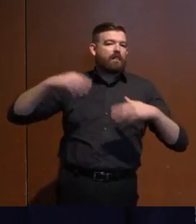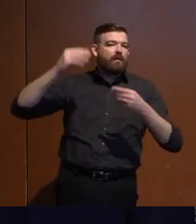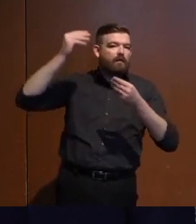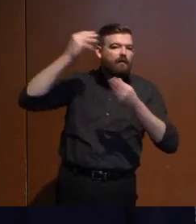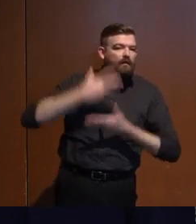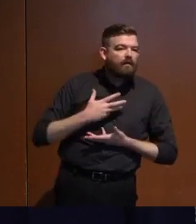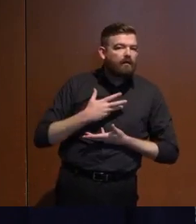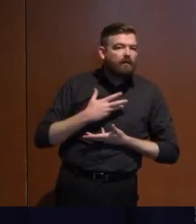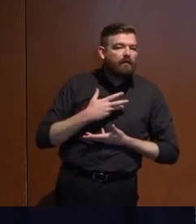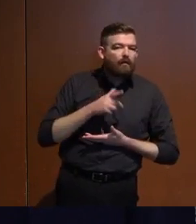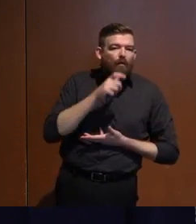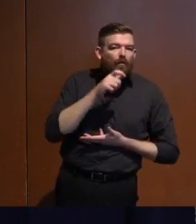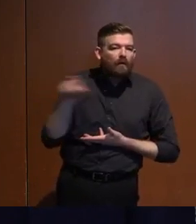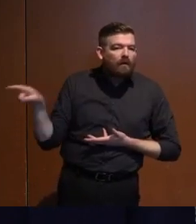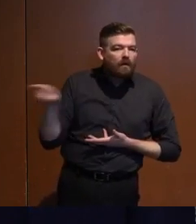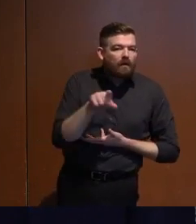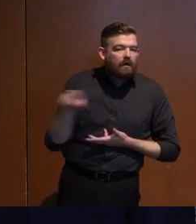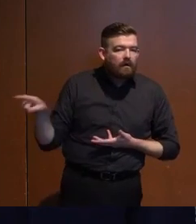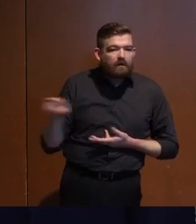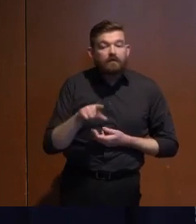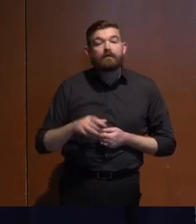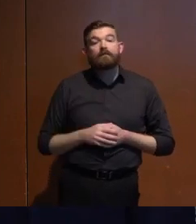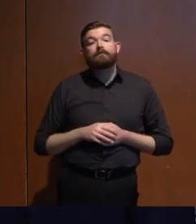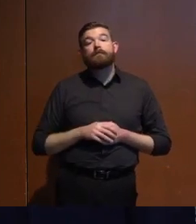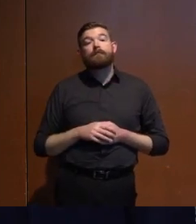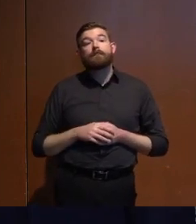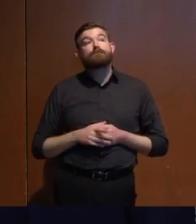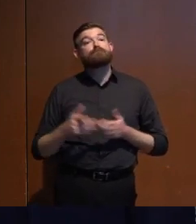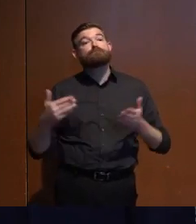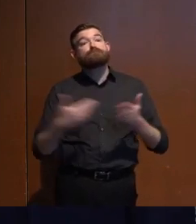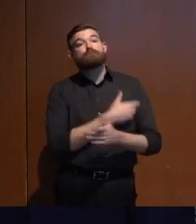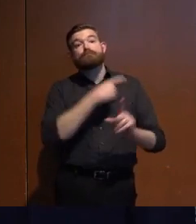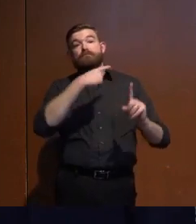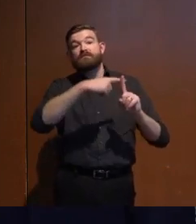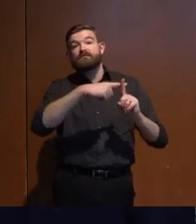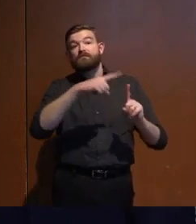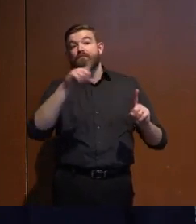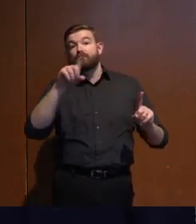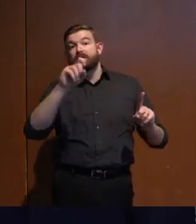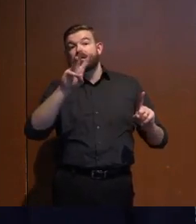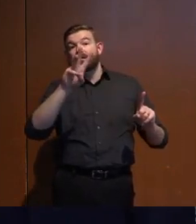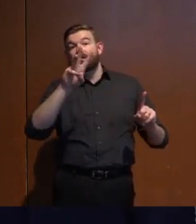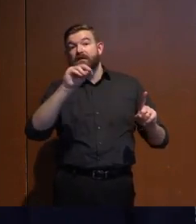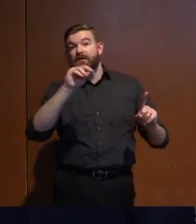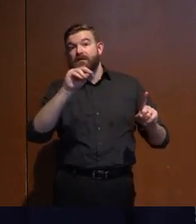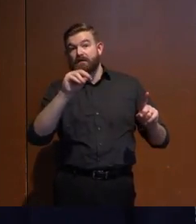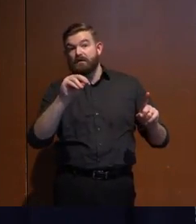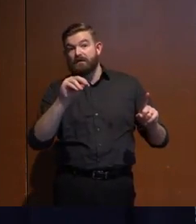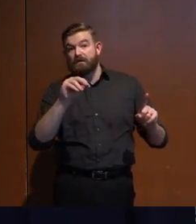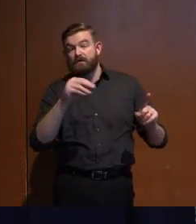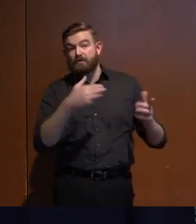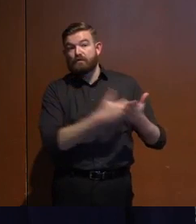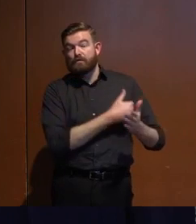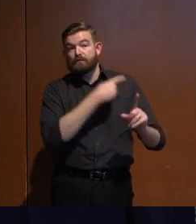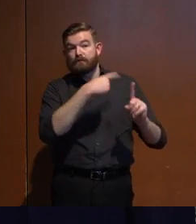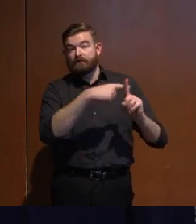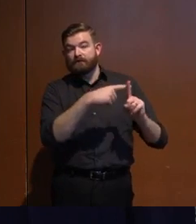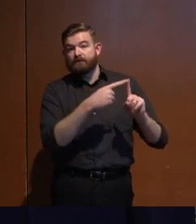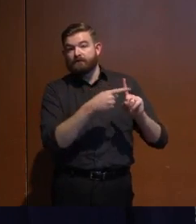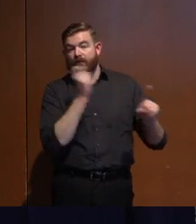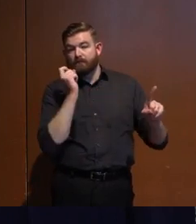A total of the new cases today include 160 new positives received from the mass